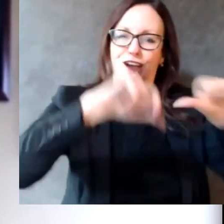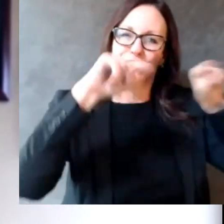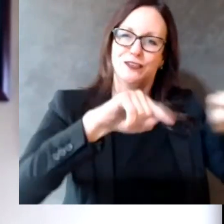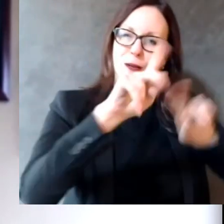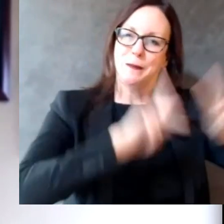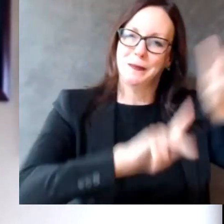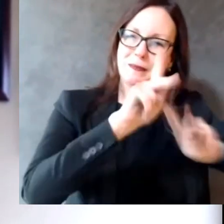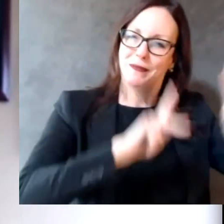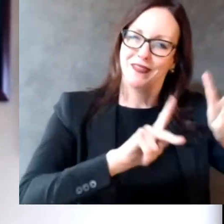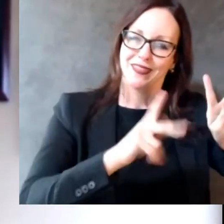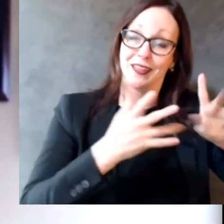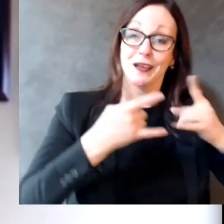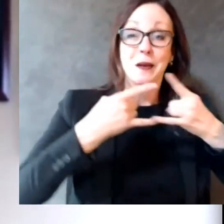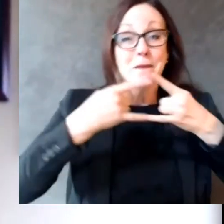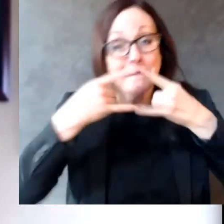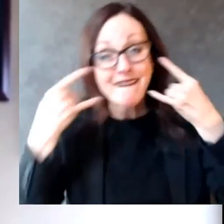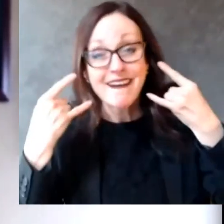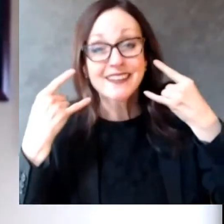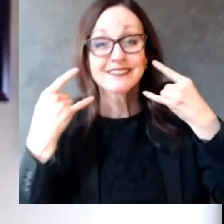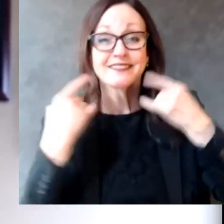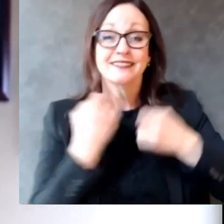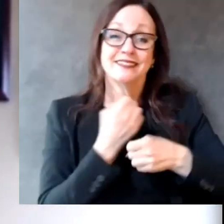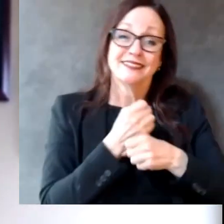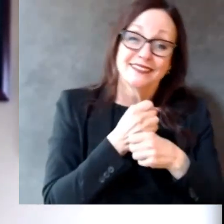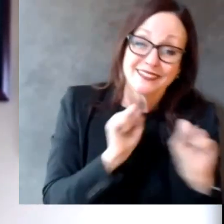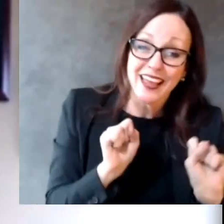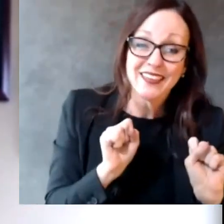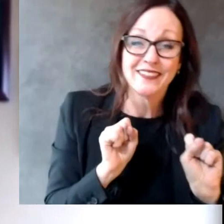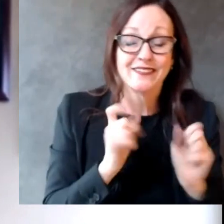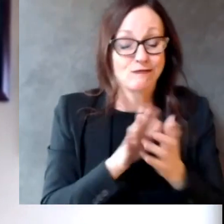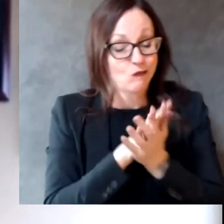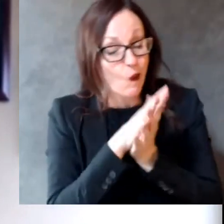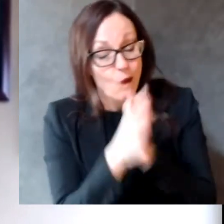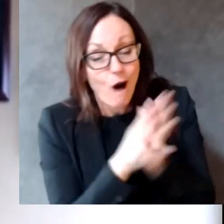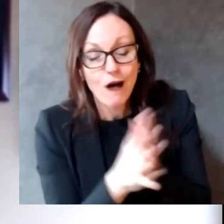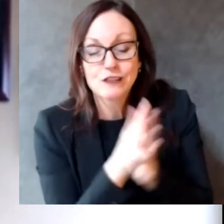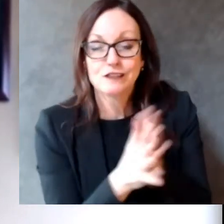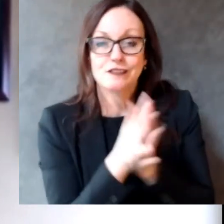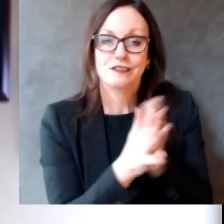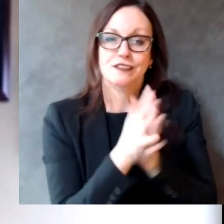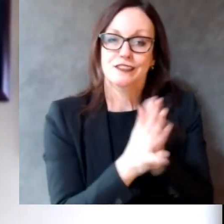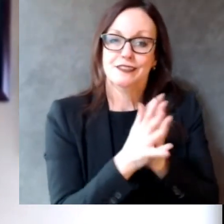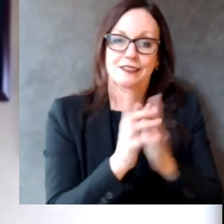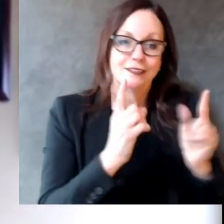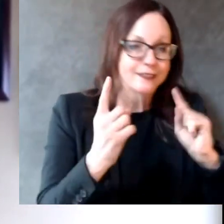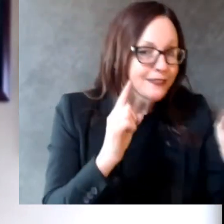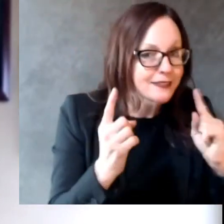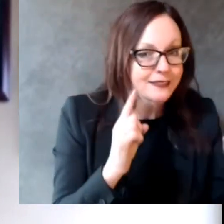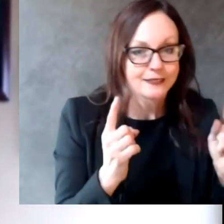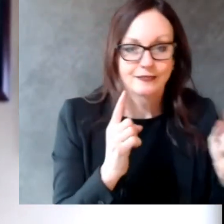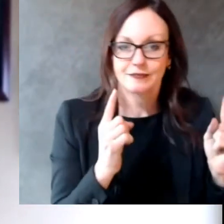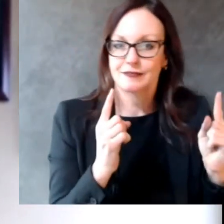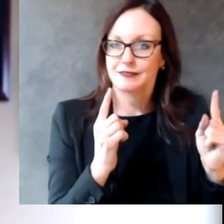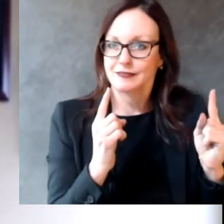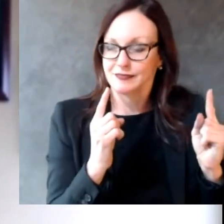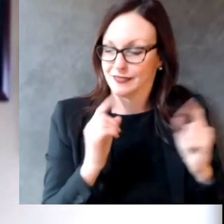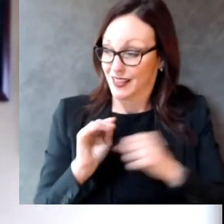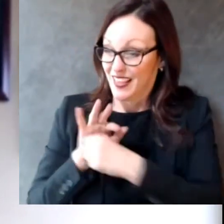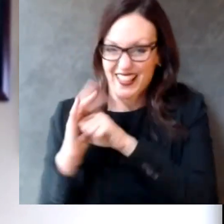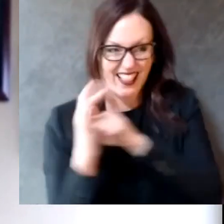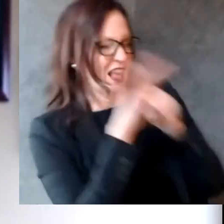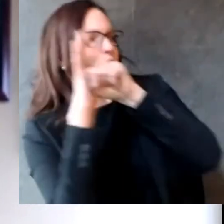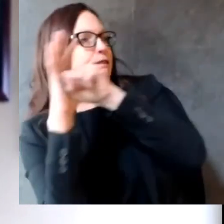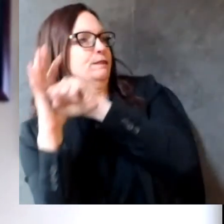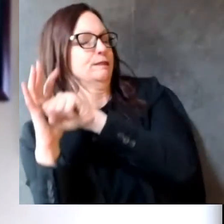need to achieve herd immunity for the virus to peter out and not sustain in the community also depends on how